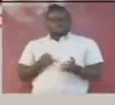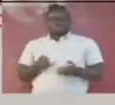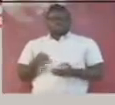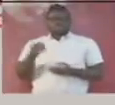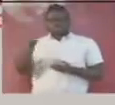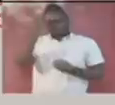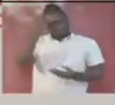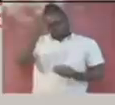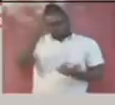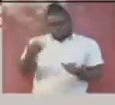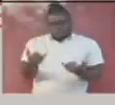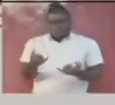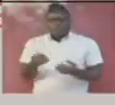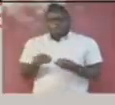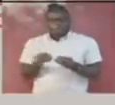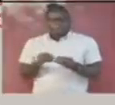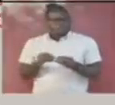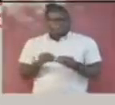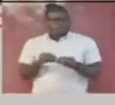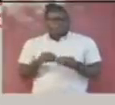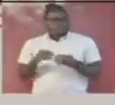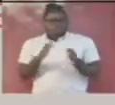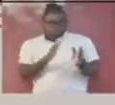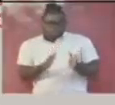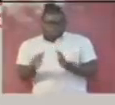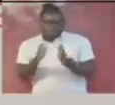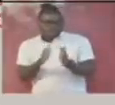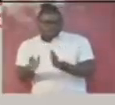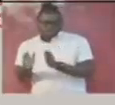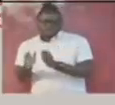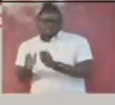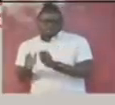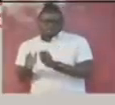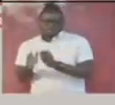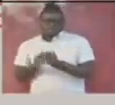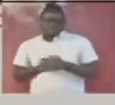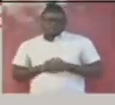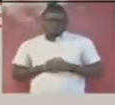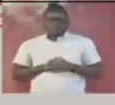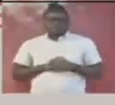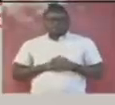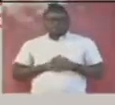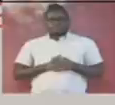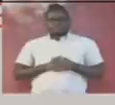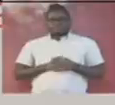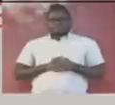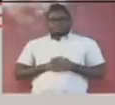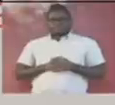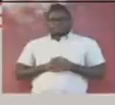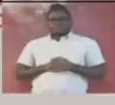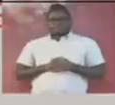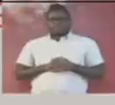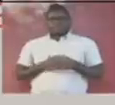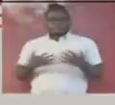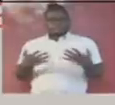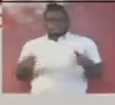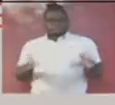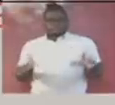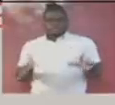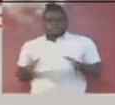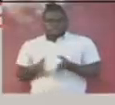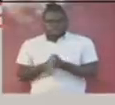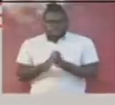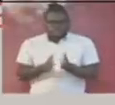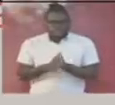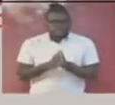dedicated to frontline healthcare workers. Once we are, and we have already asked the RHAs to supply us